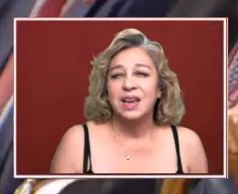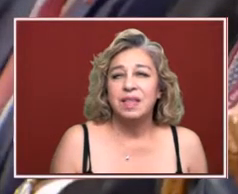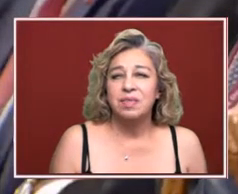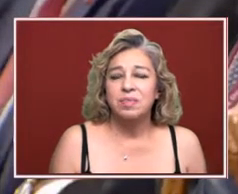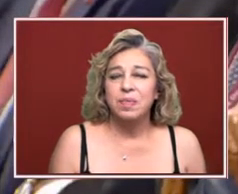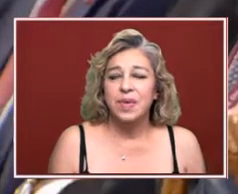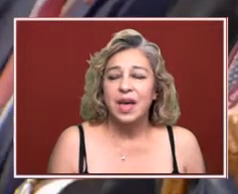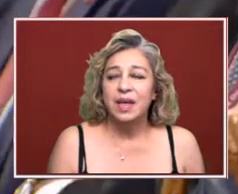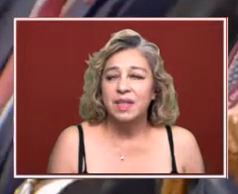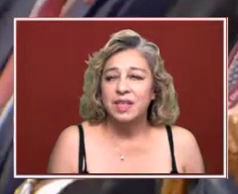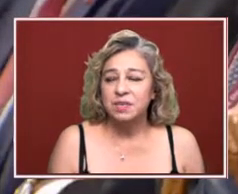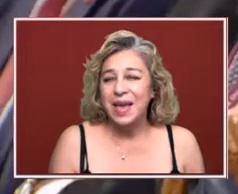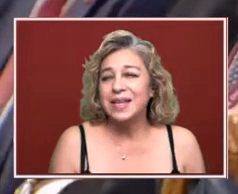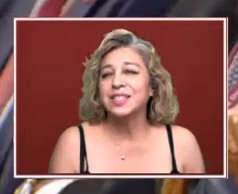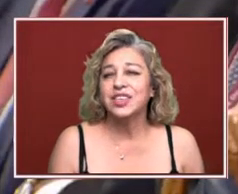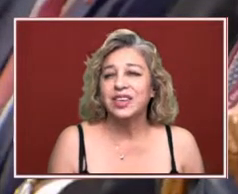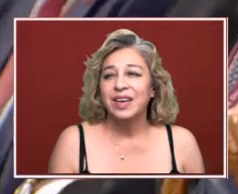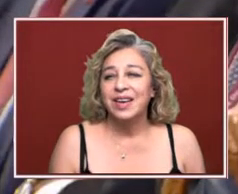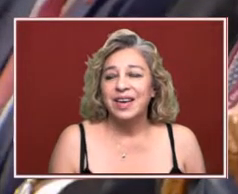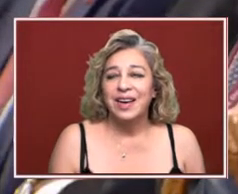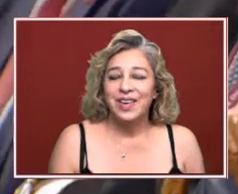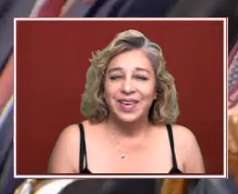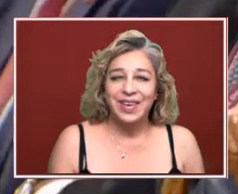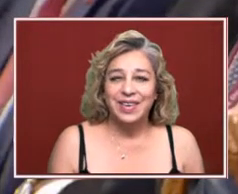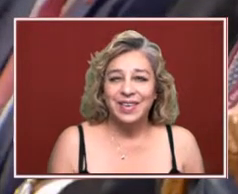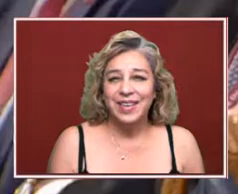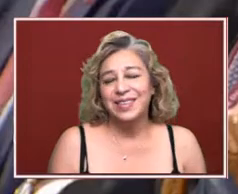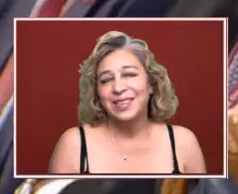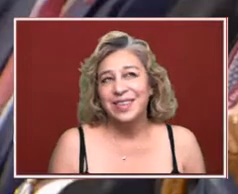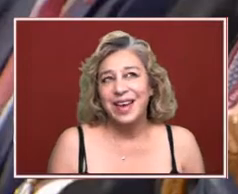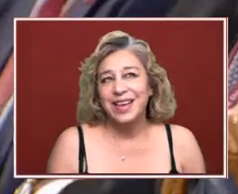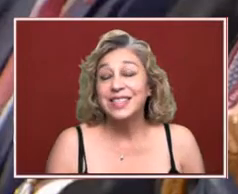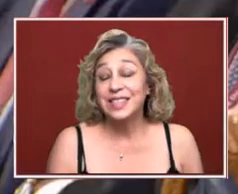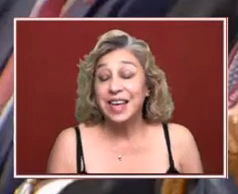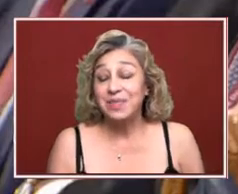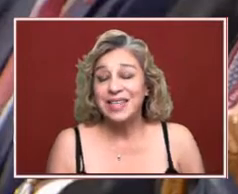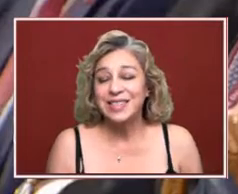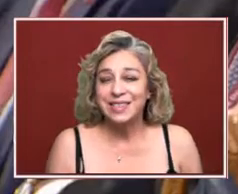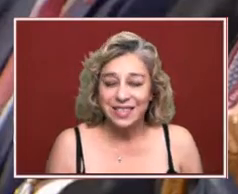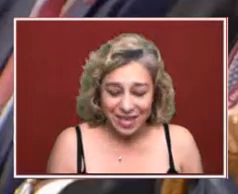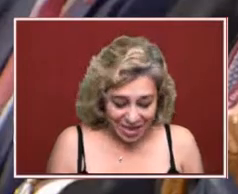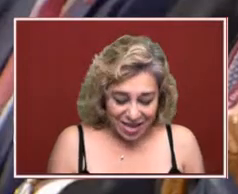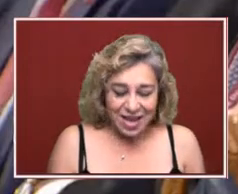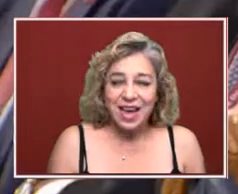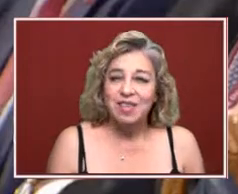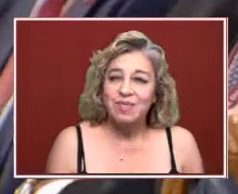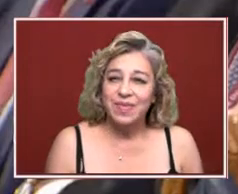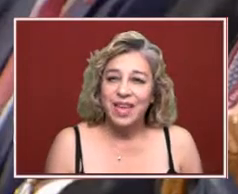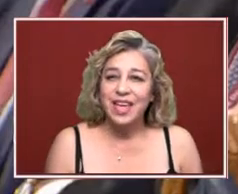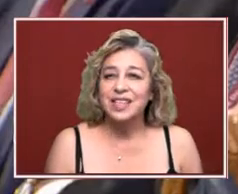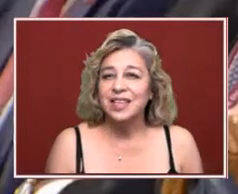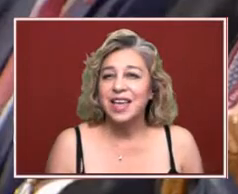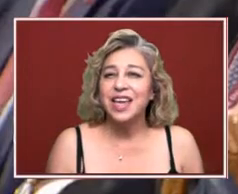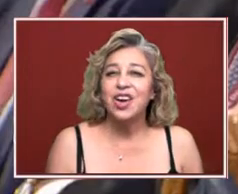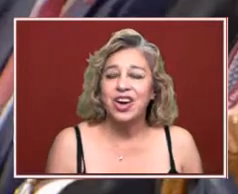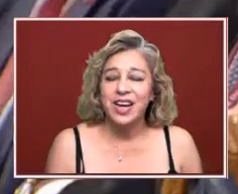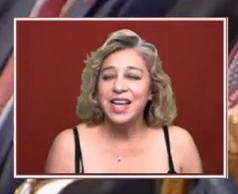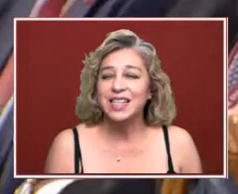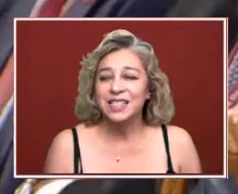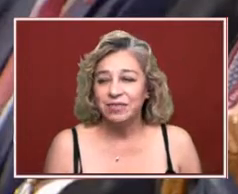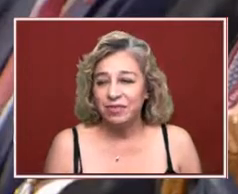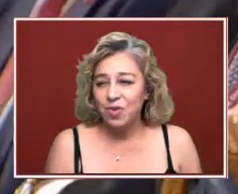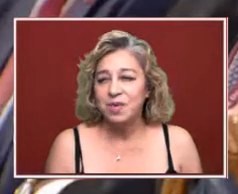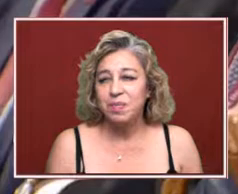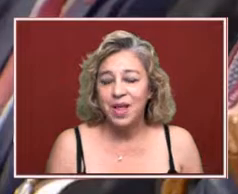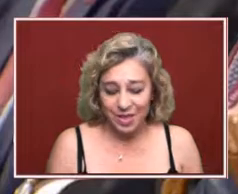And this master, or I guess he's got a master's, he